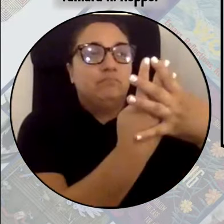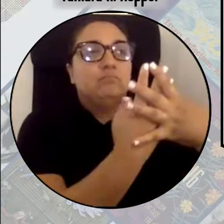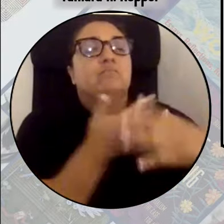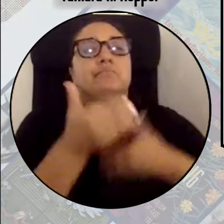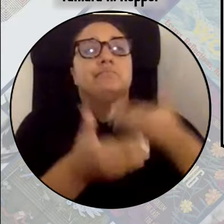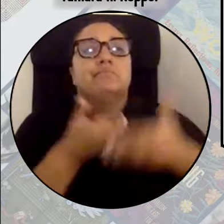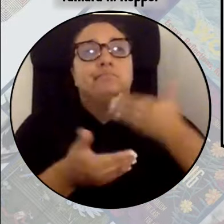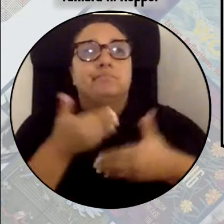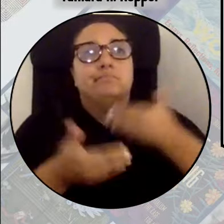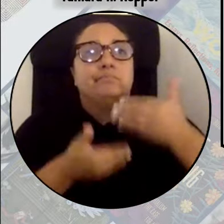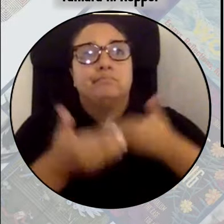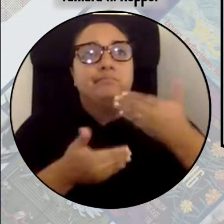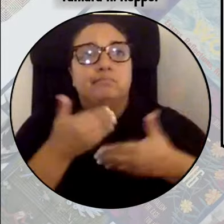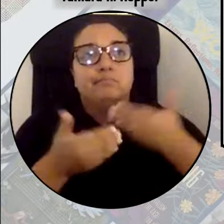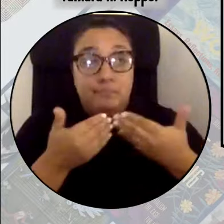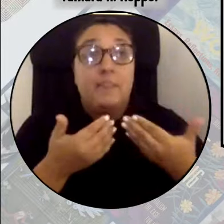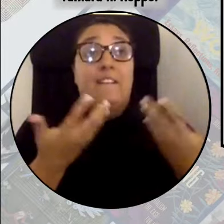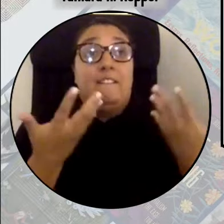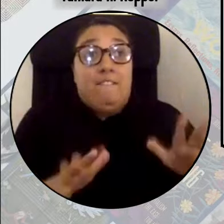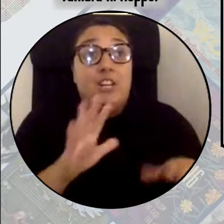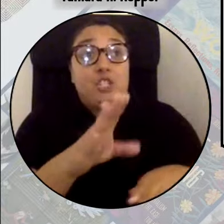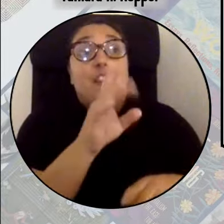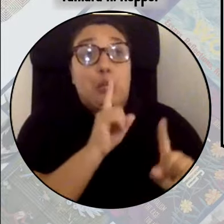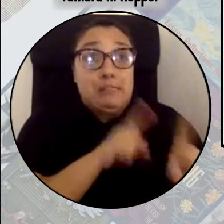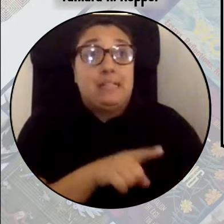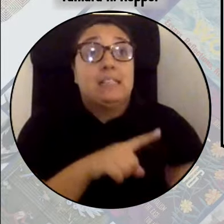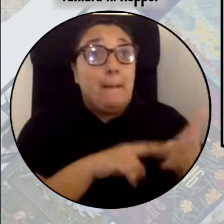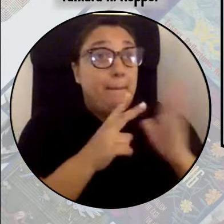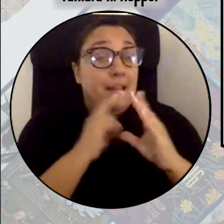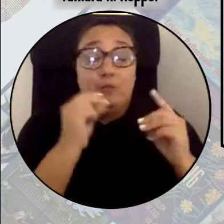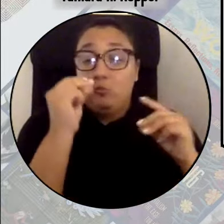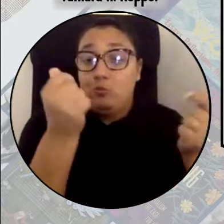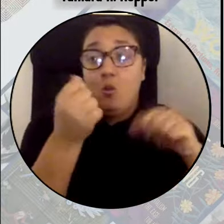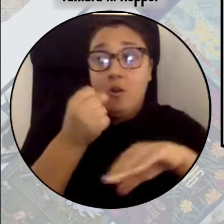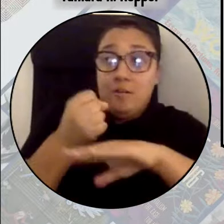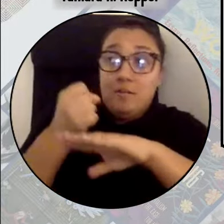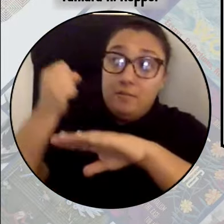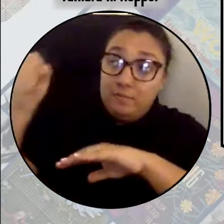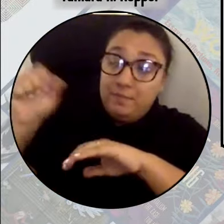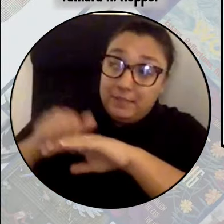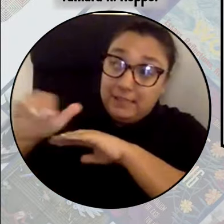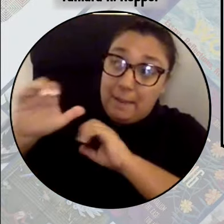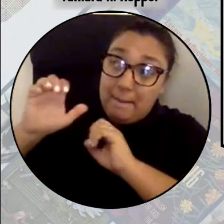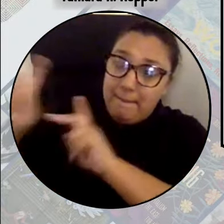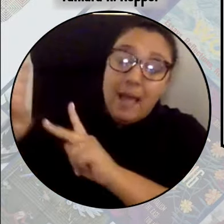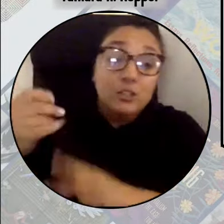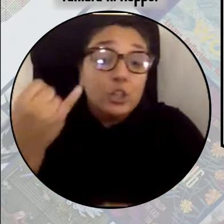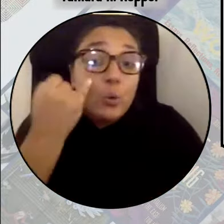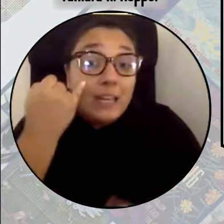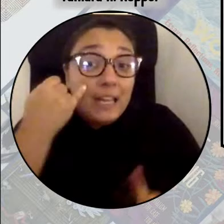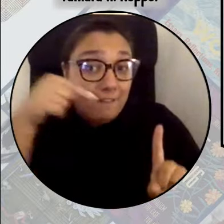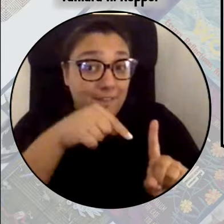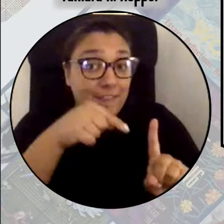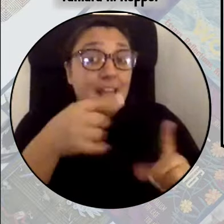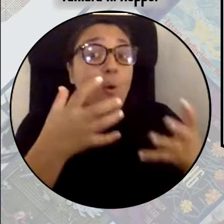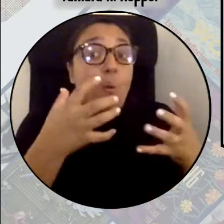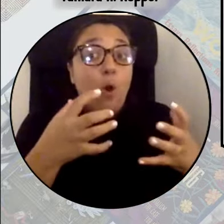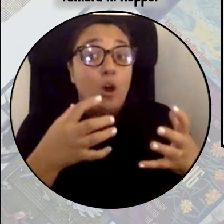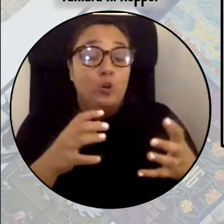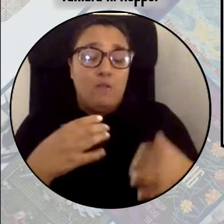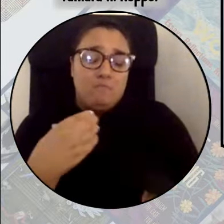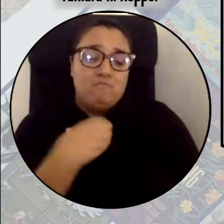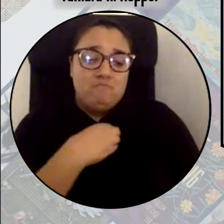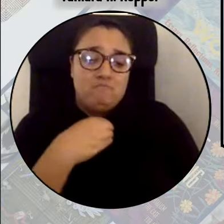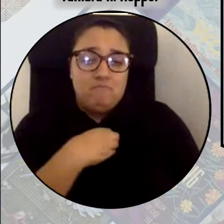deported immediately after completing a sentence. And so again, what if that immigrant wants to try to fight their case or wants to remain in the United States, right?